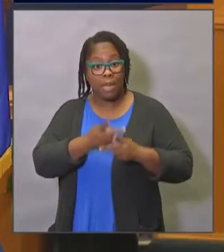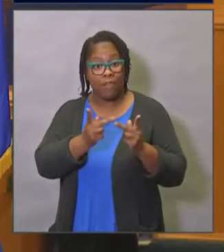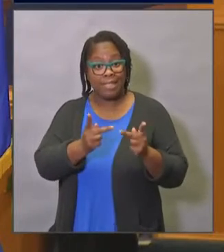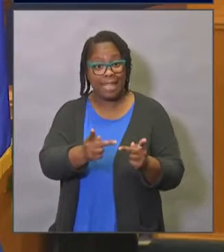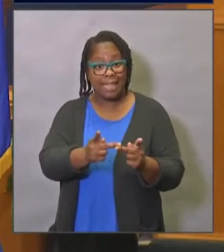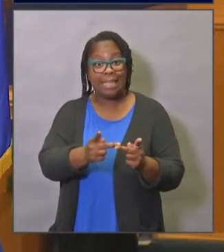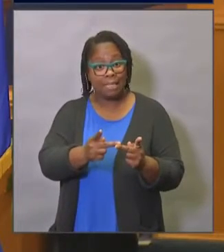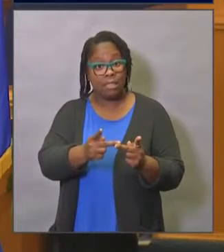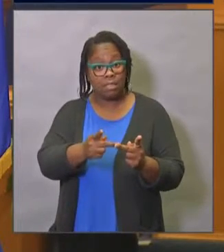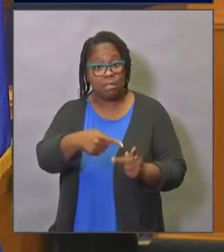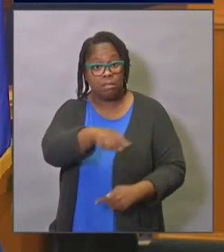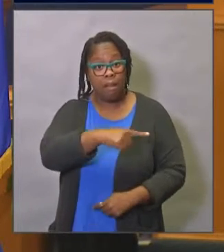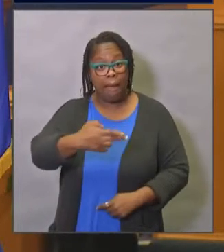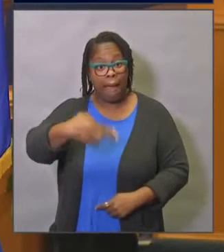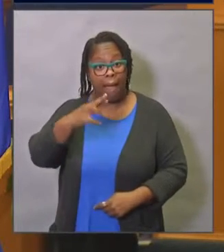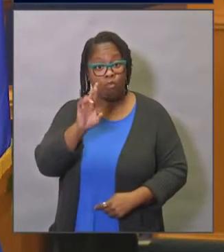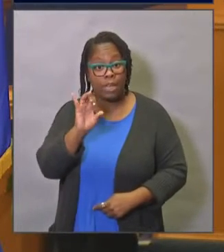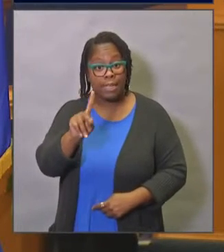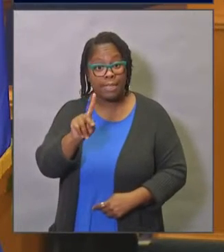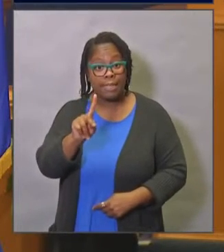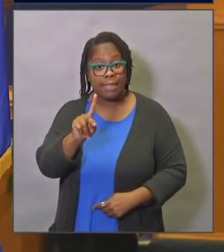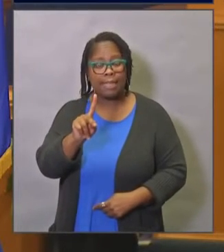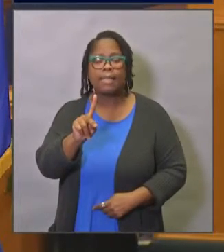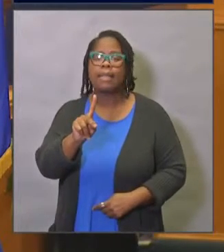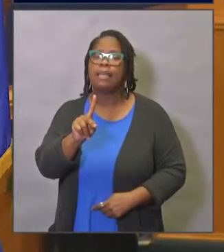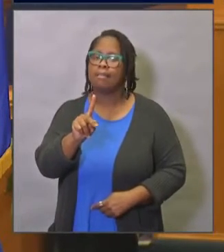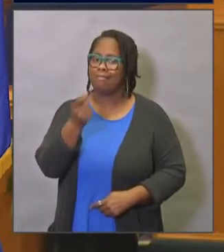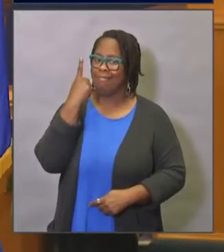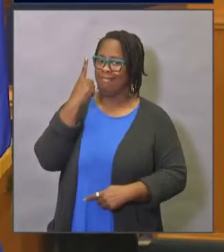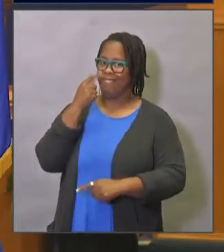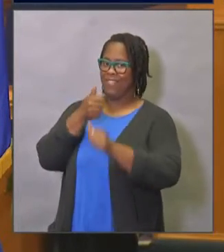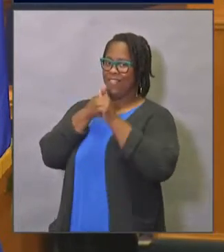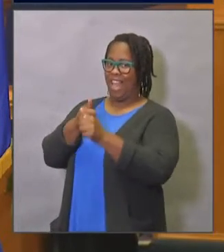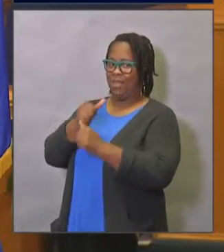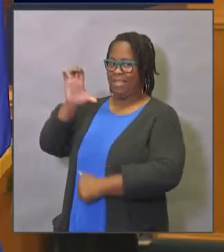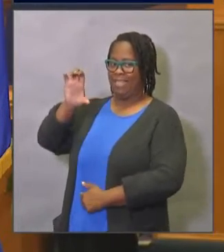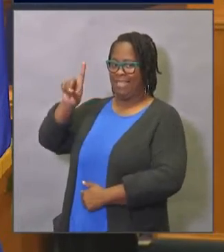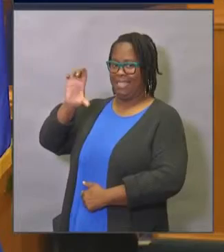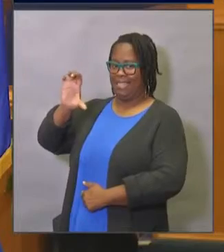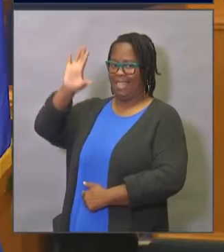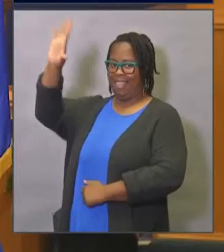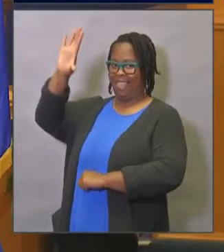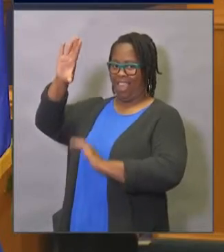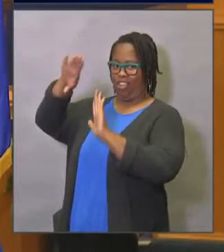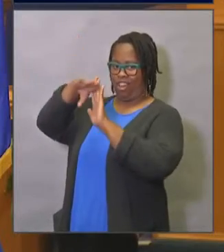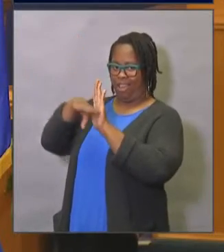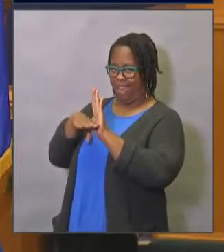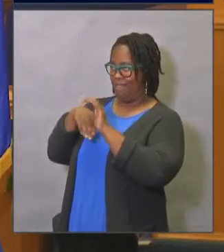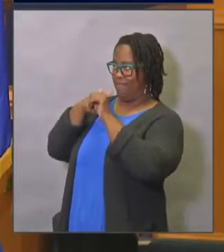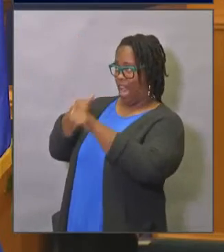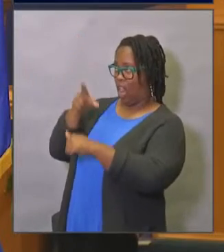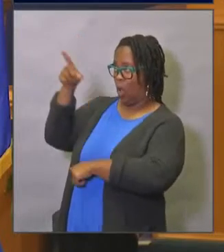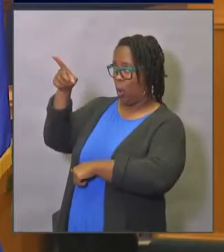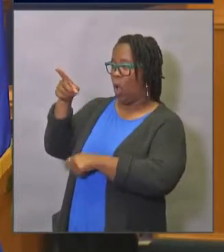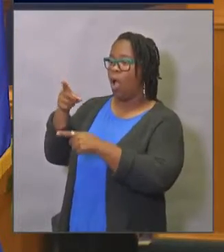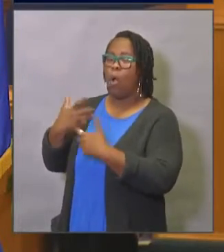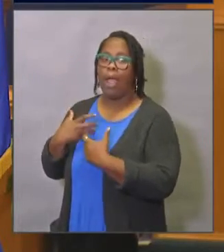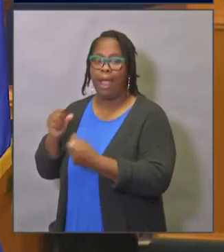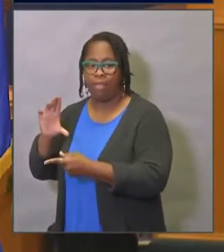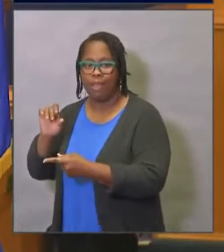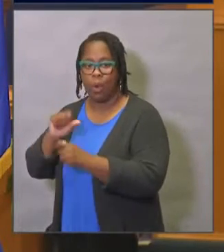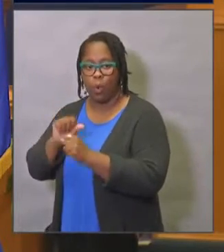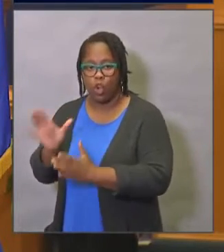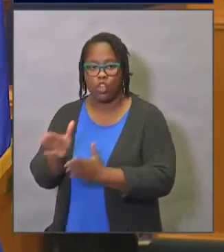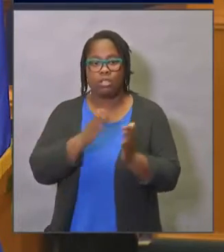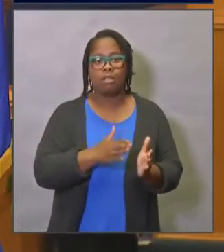to the CDC guidance are going to get vaccinated as quickly as possible. We're getting about 83,000